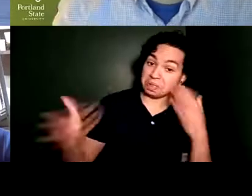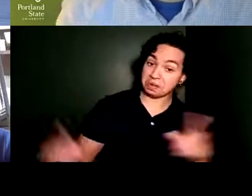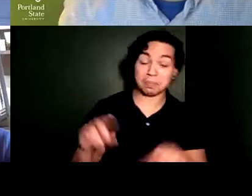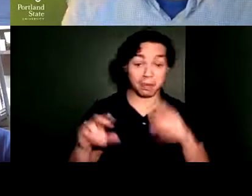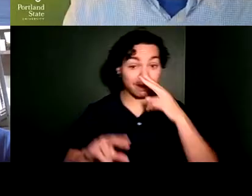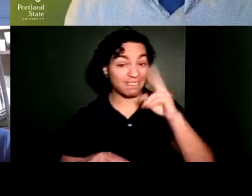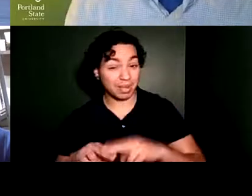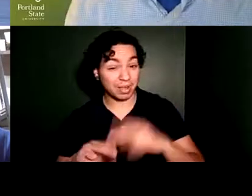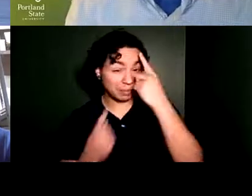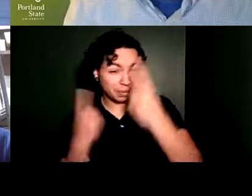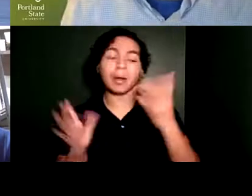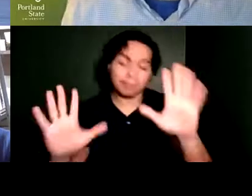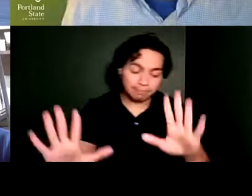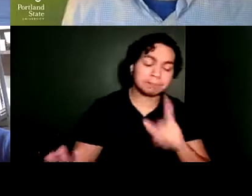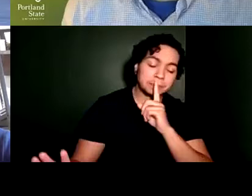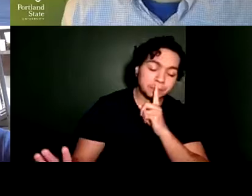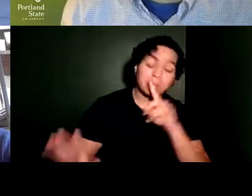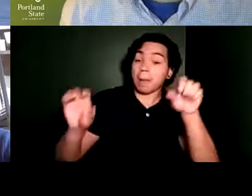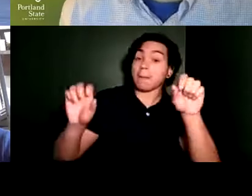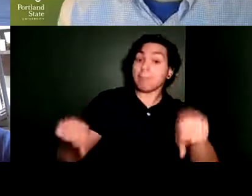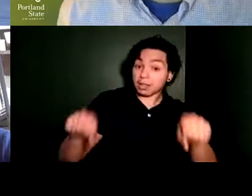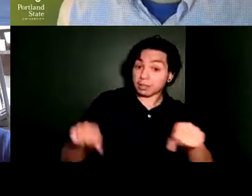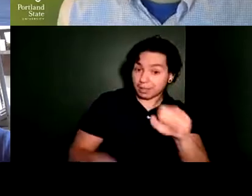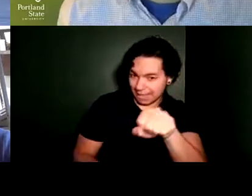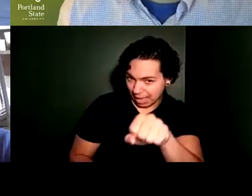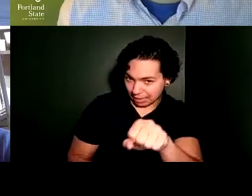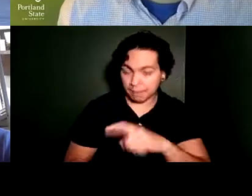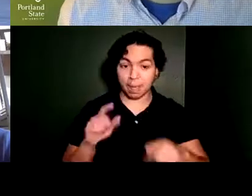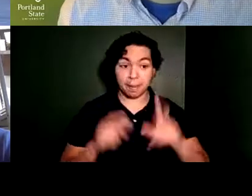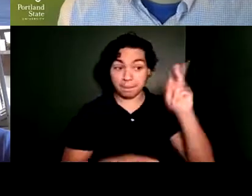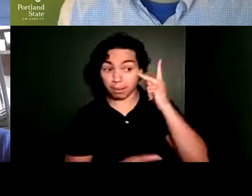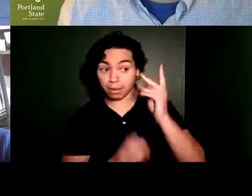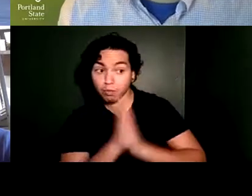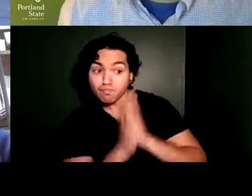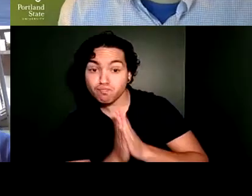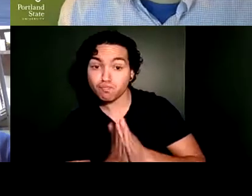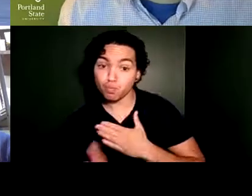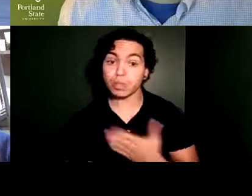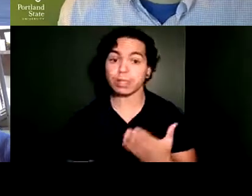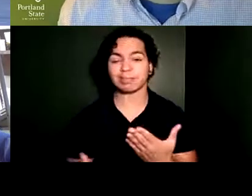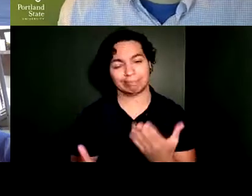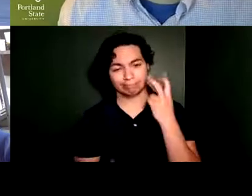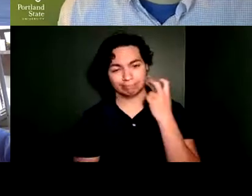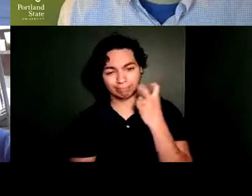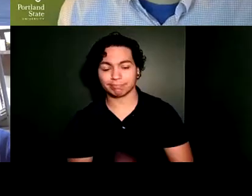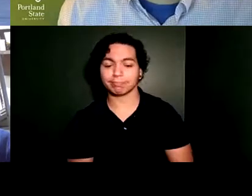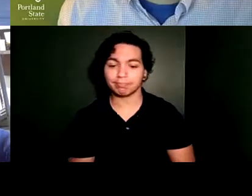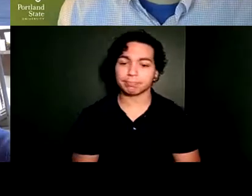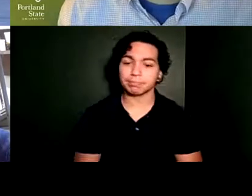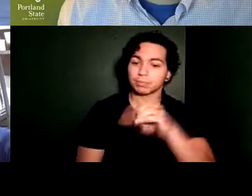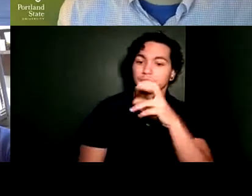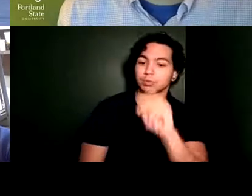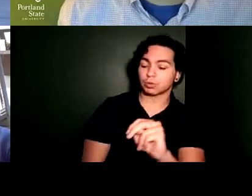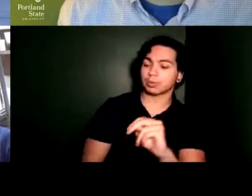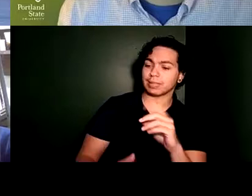mean, it's possible. I'm not sure the political will is currently there. Well, so a follow-up on that, I think one of the key things that you need to,